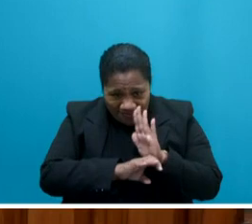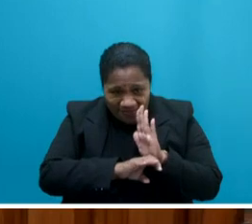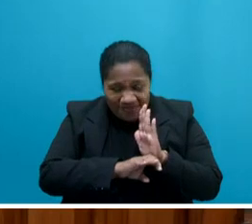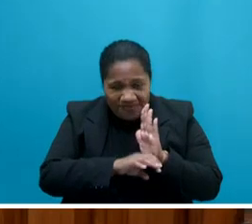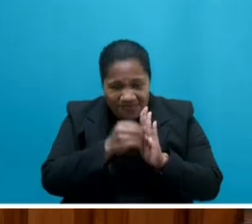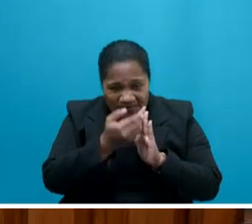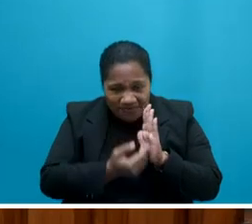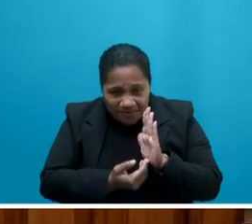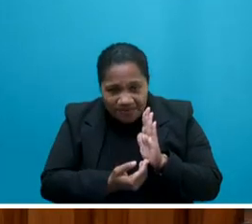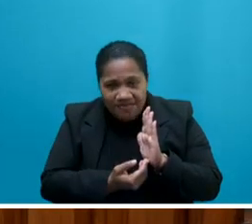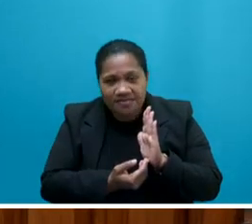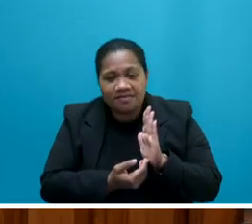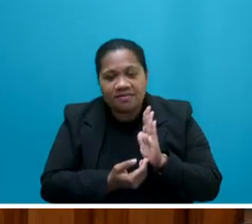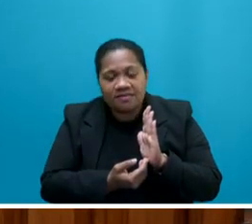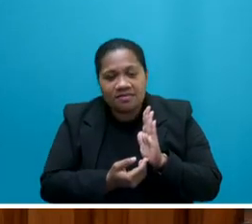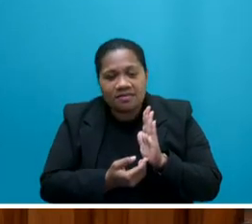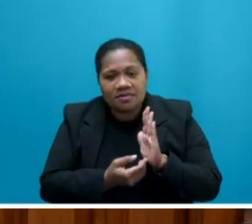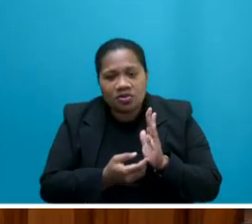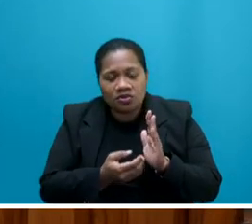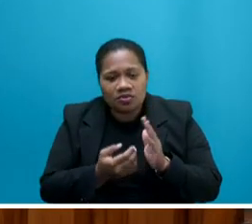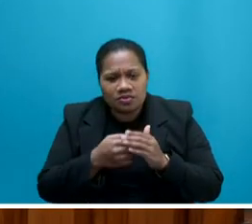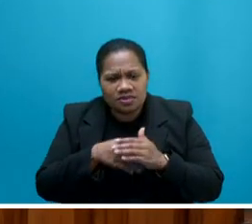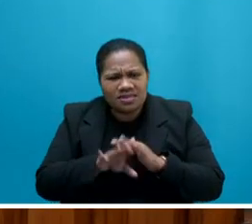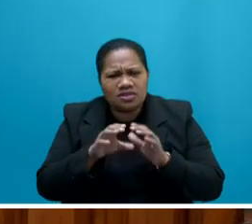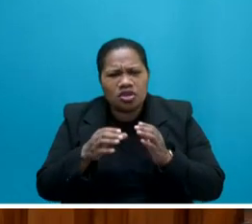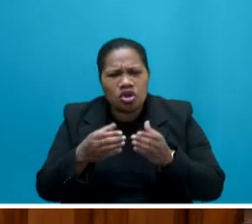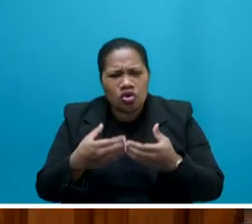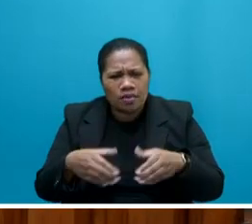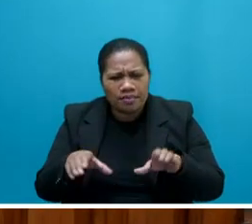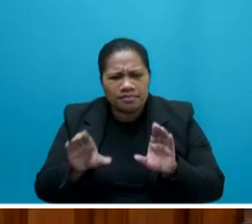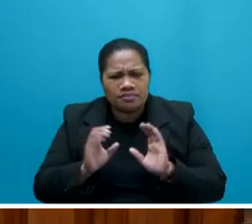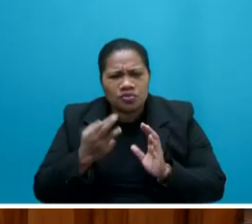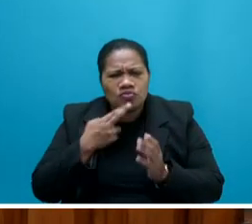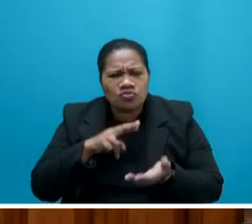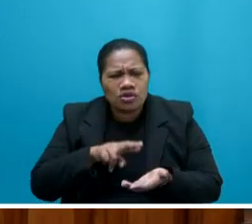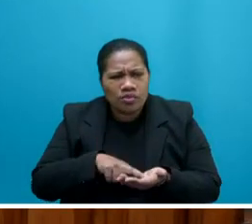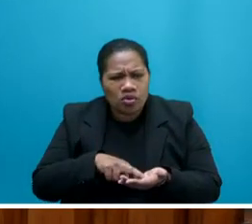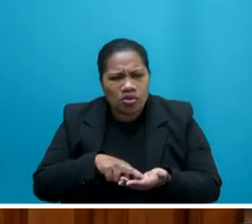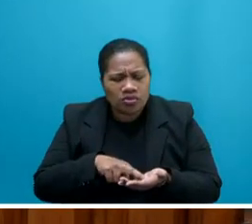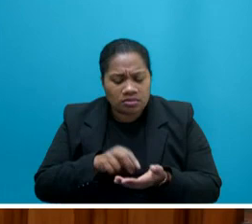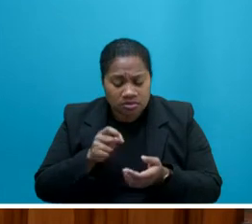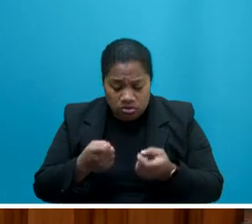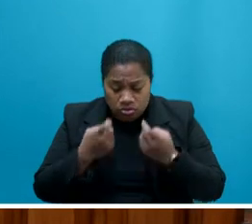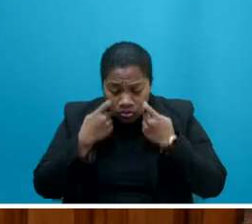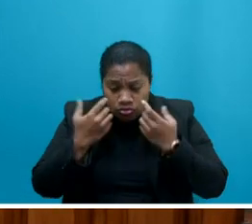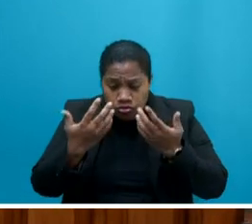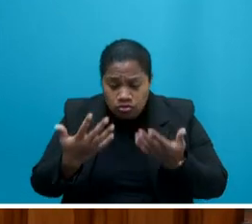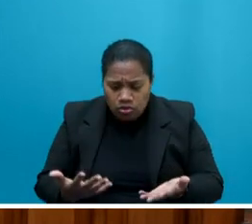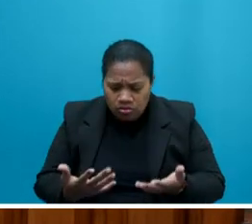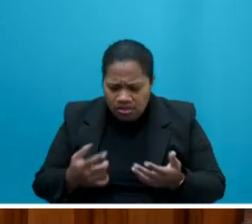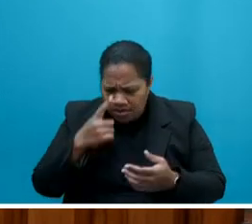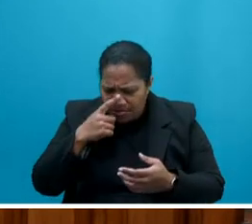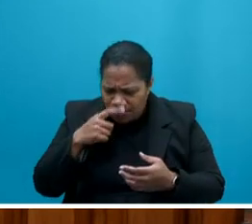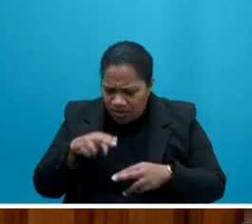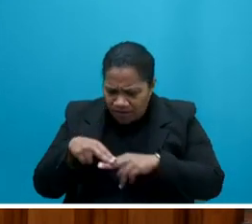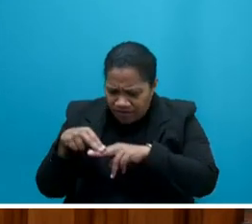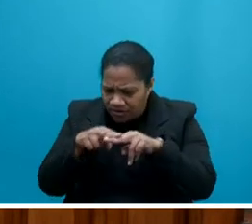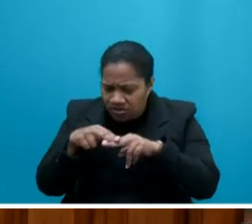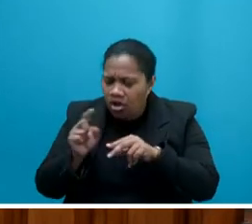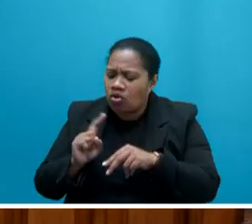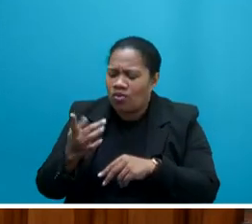burnt Guy Commission report, which reflected the wish of the people of Fiji on what type of Constitution we